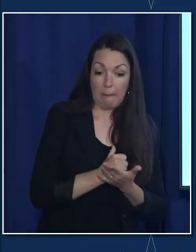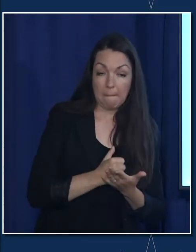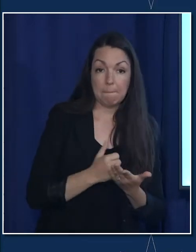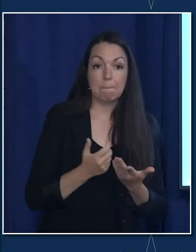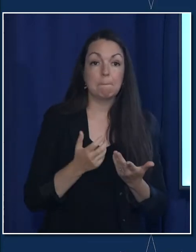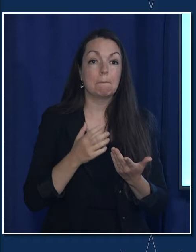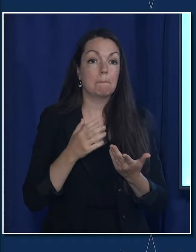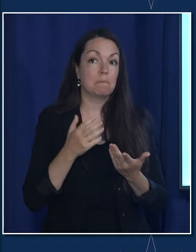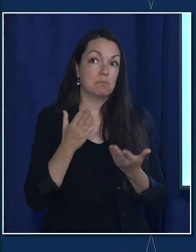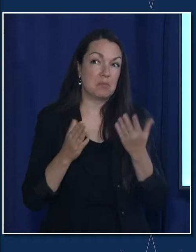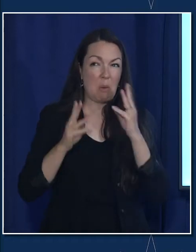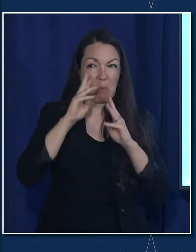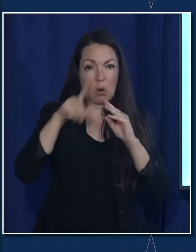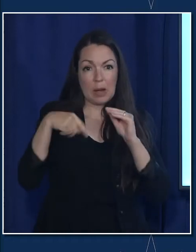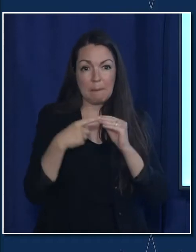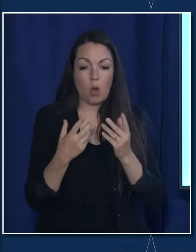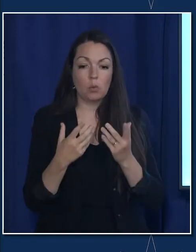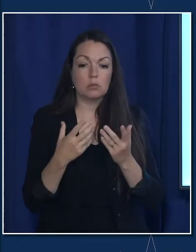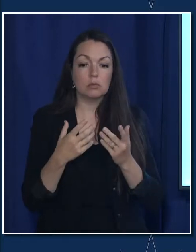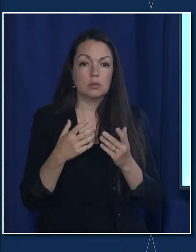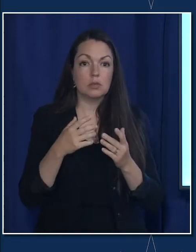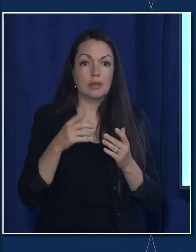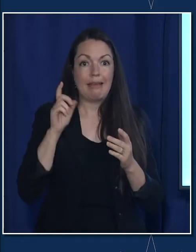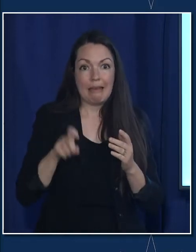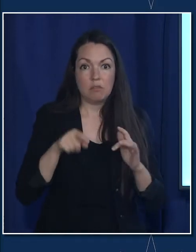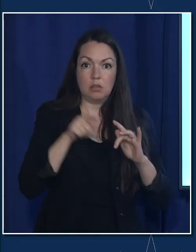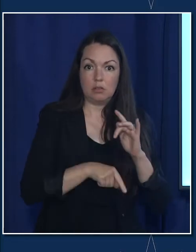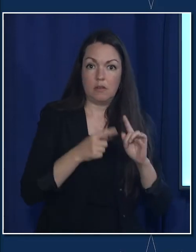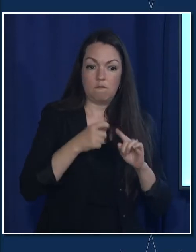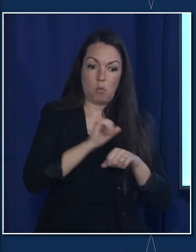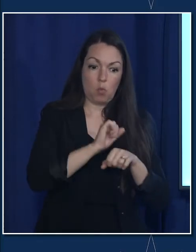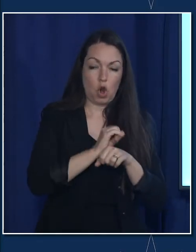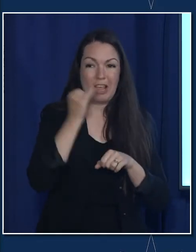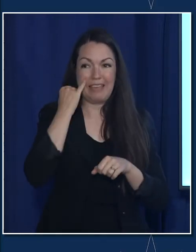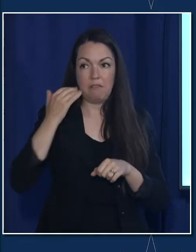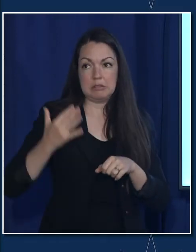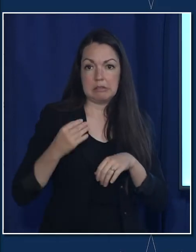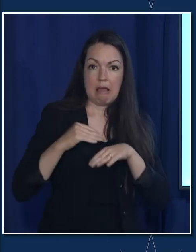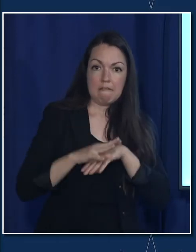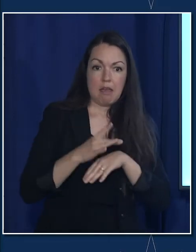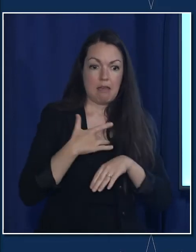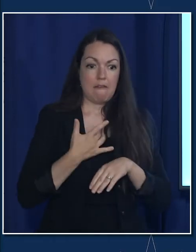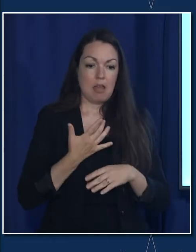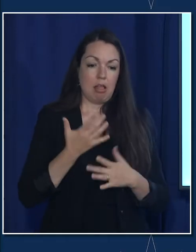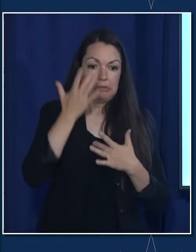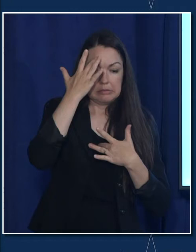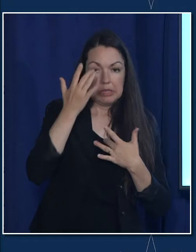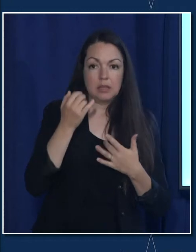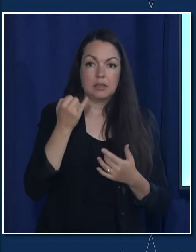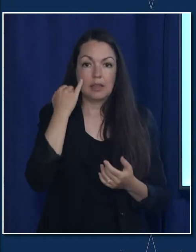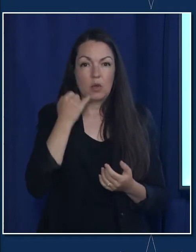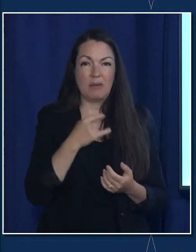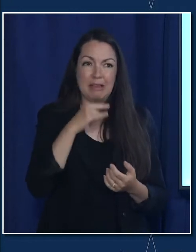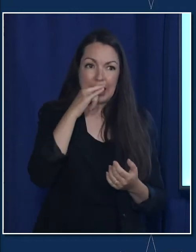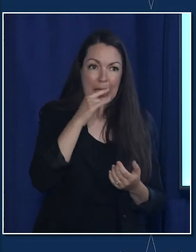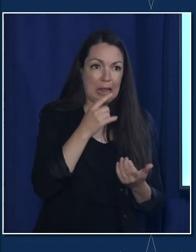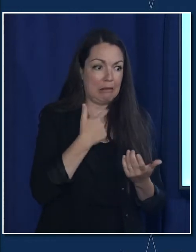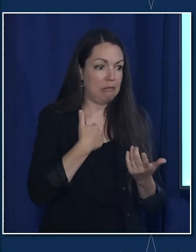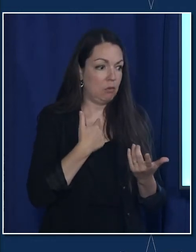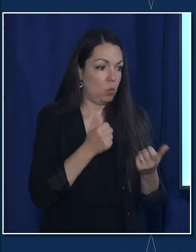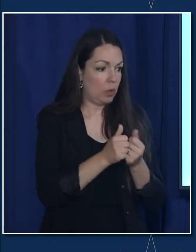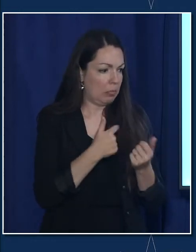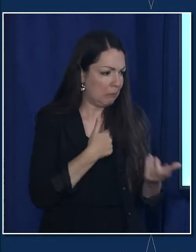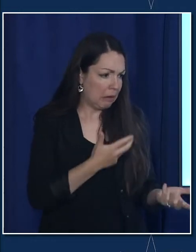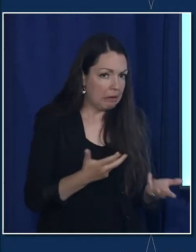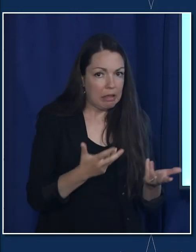They're worried about missing work. They're, worried about, how are they going to take their kid to get in and get vaccinated. There's a lot